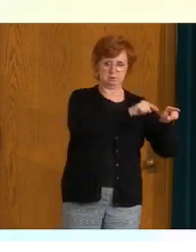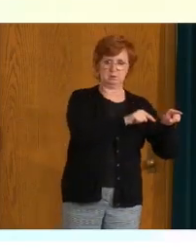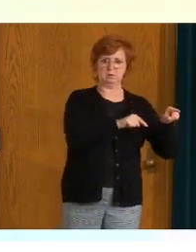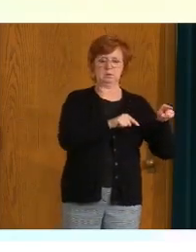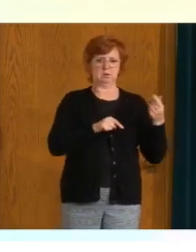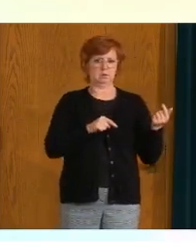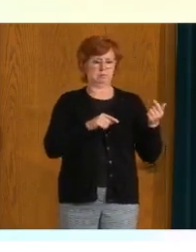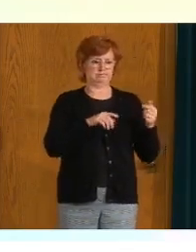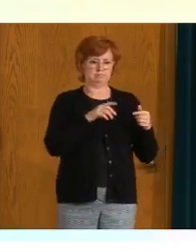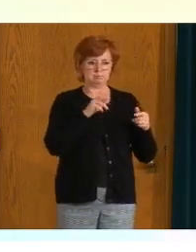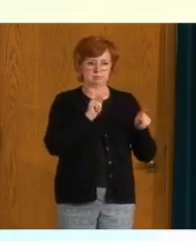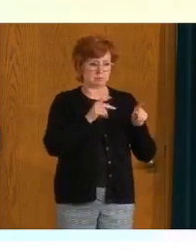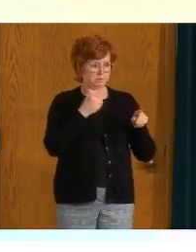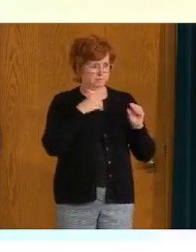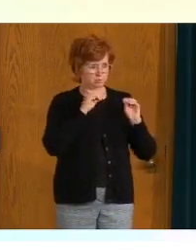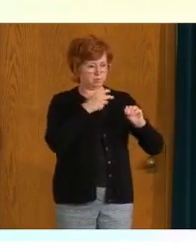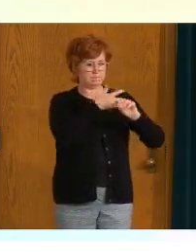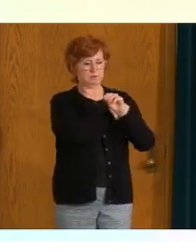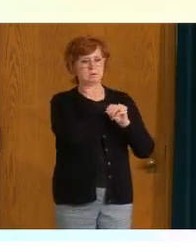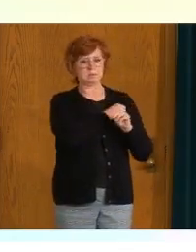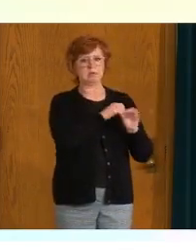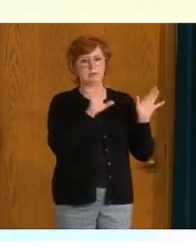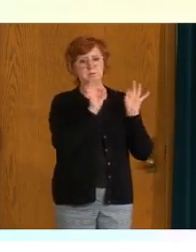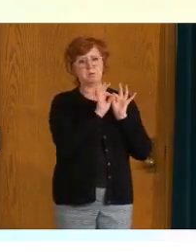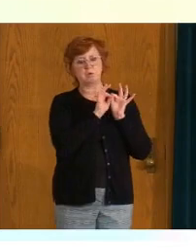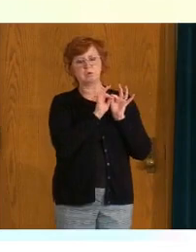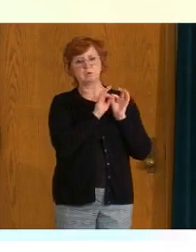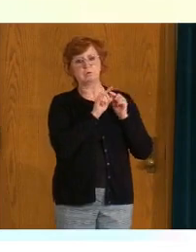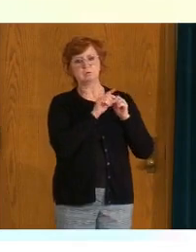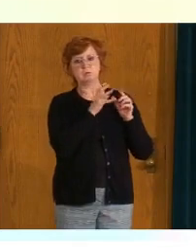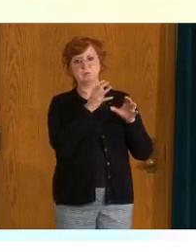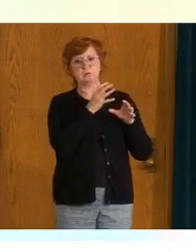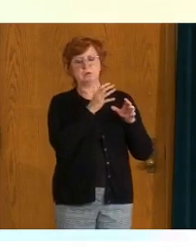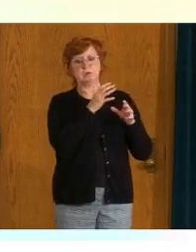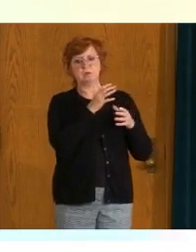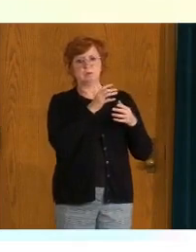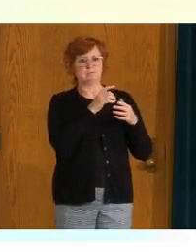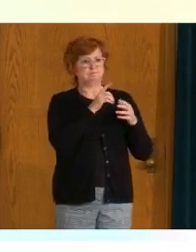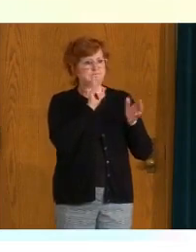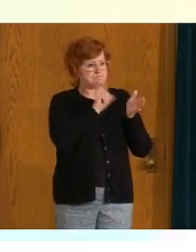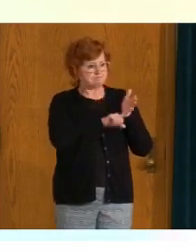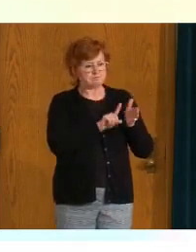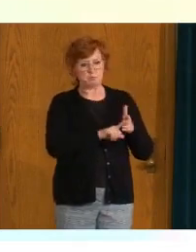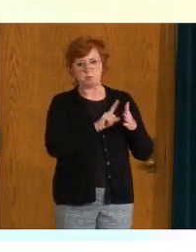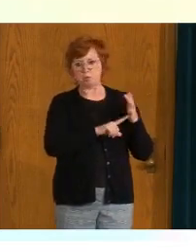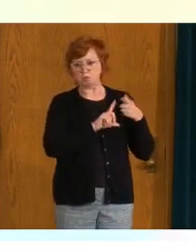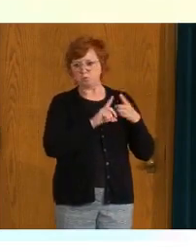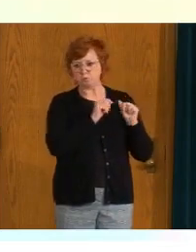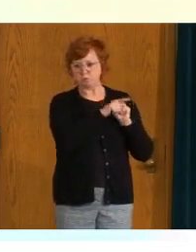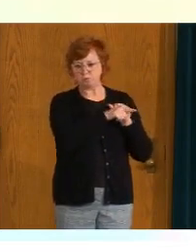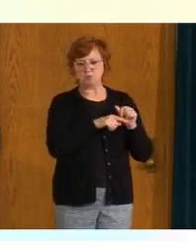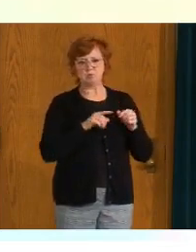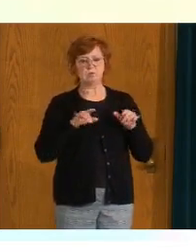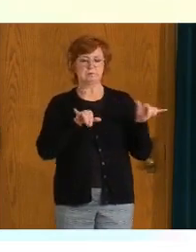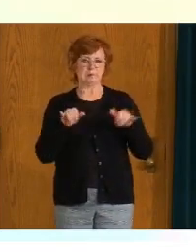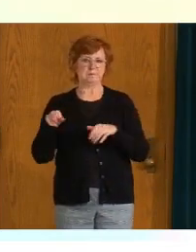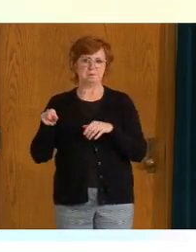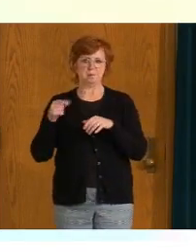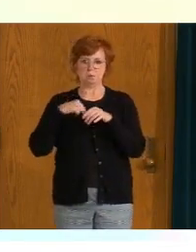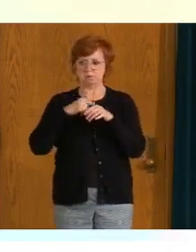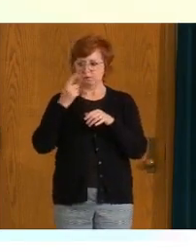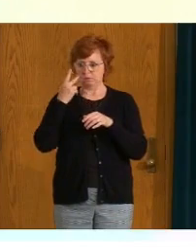restrictions on people who are unvaccinated and at risk of exposure or have been exposed. And over time, we'll have to modulate these